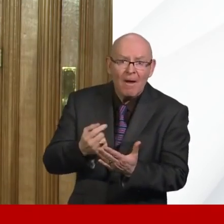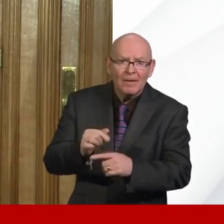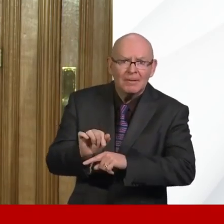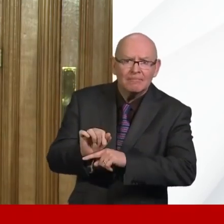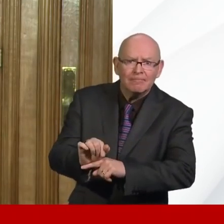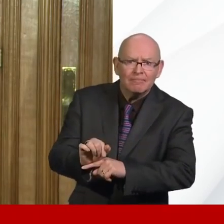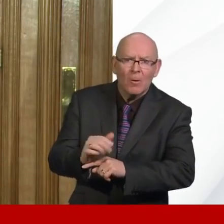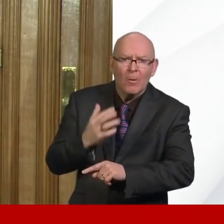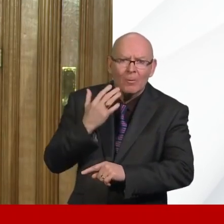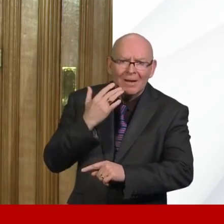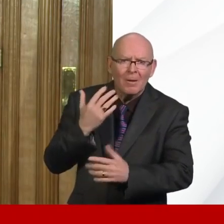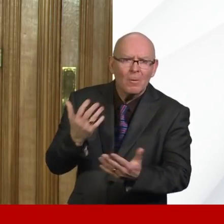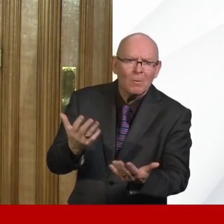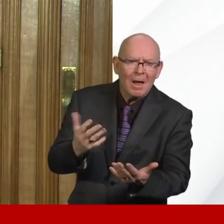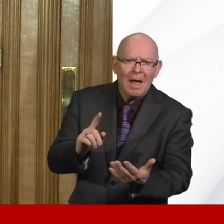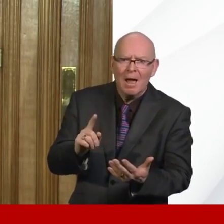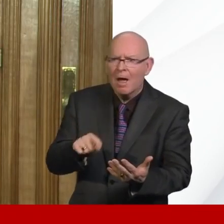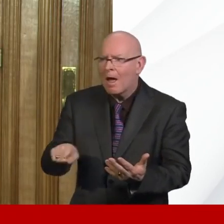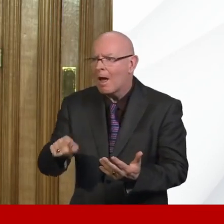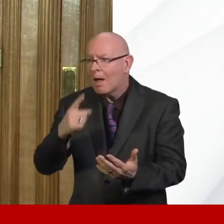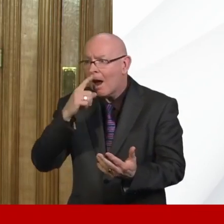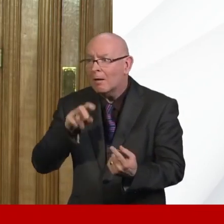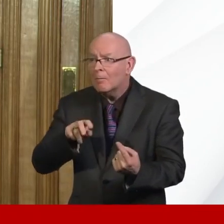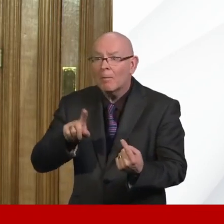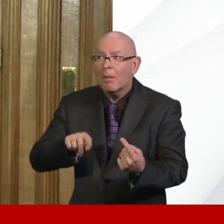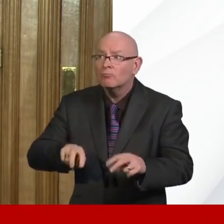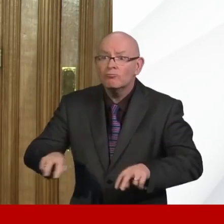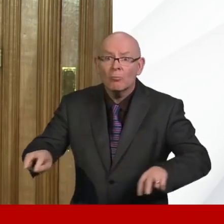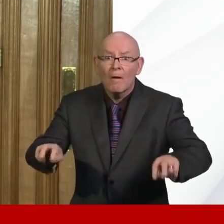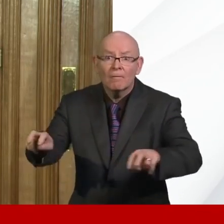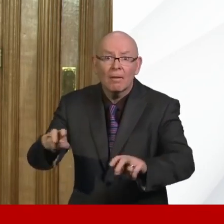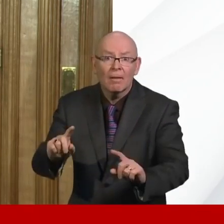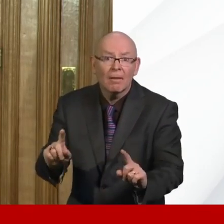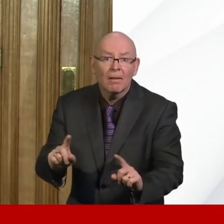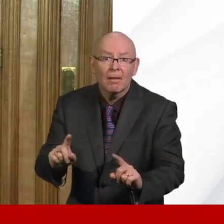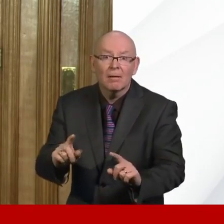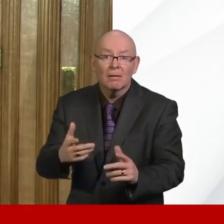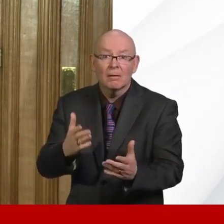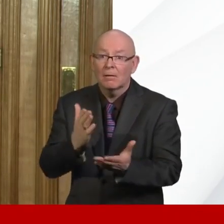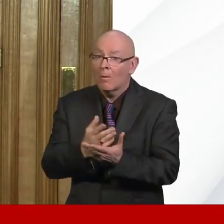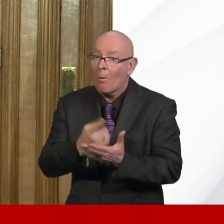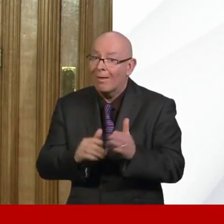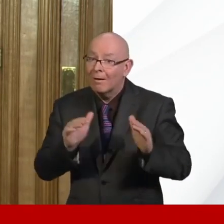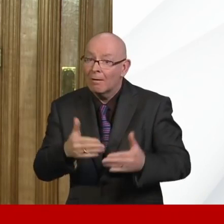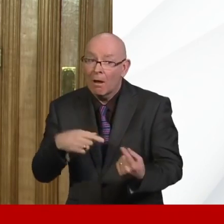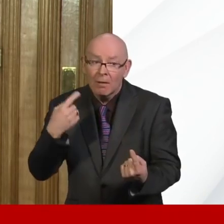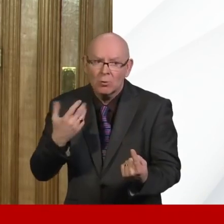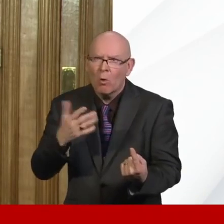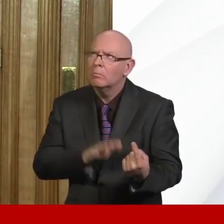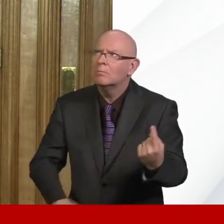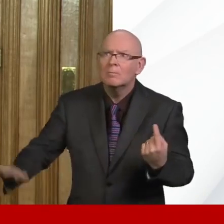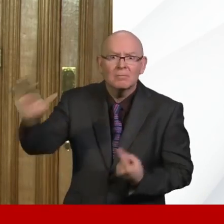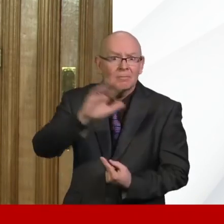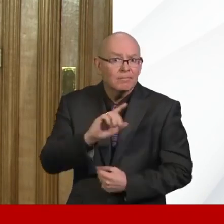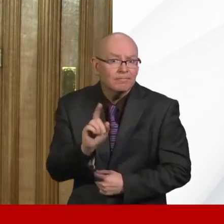of restrictions on people in this country. But I have to tell you, we will rule nothing out, and we